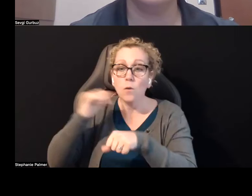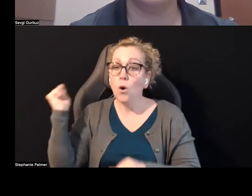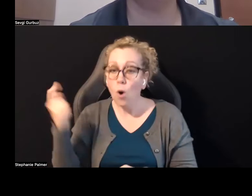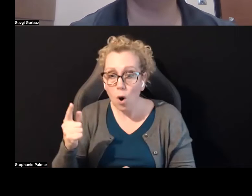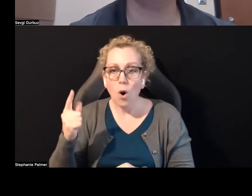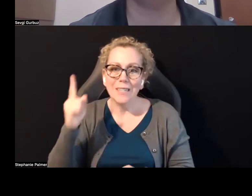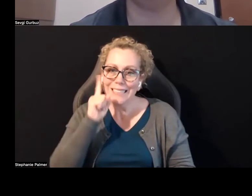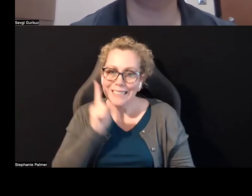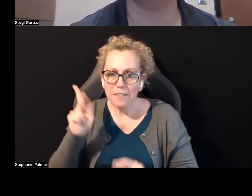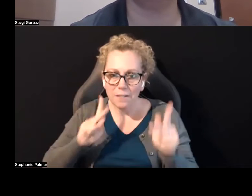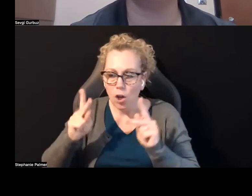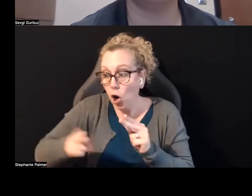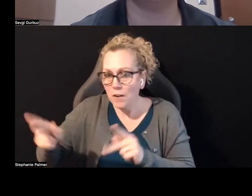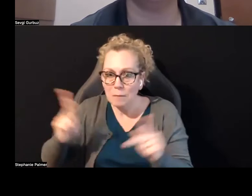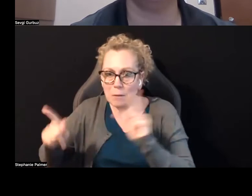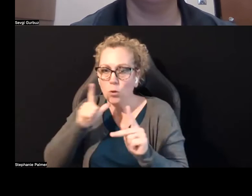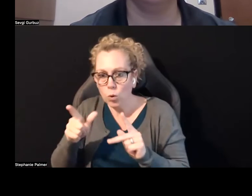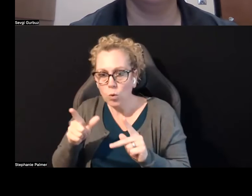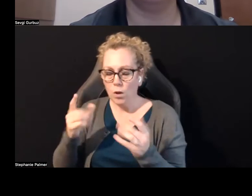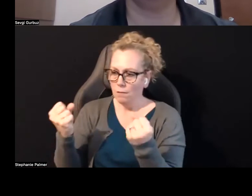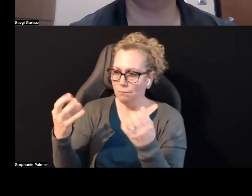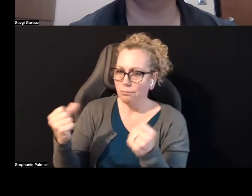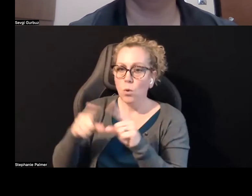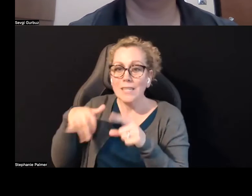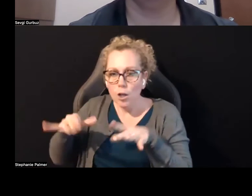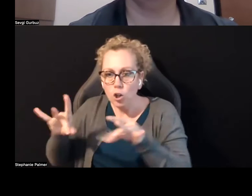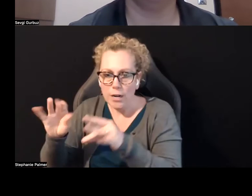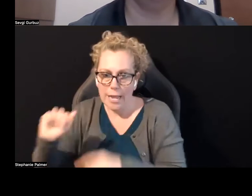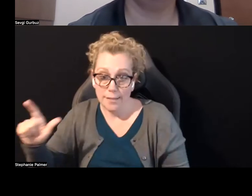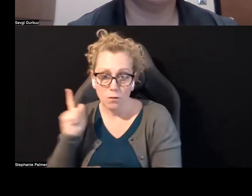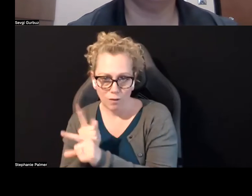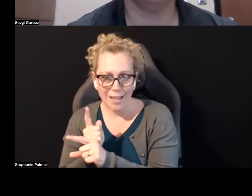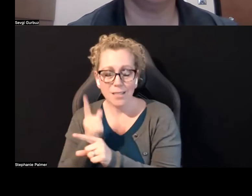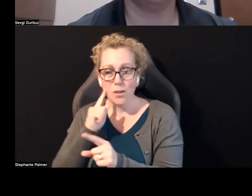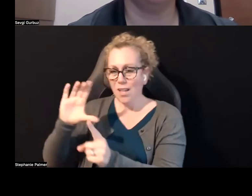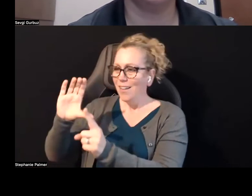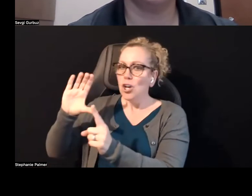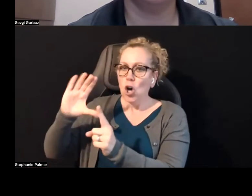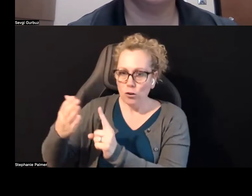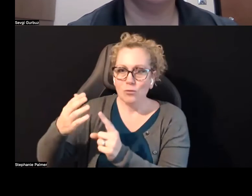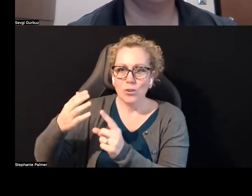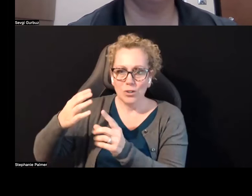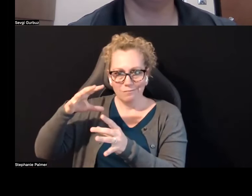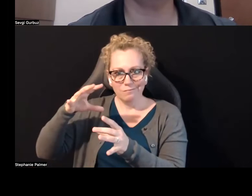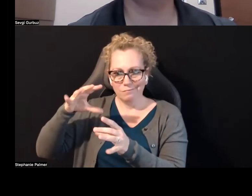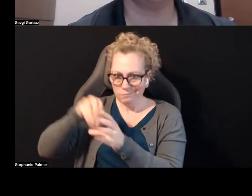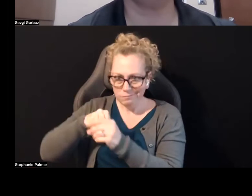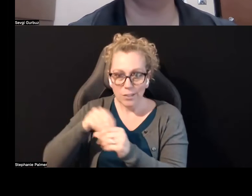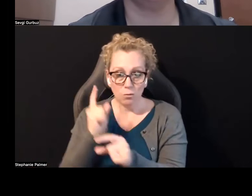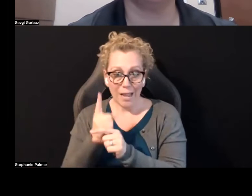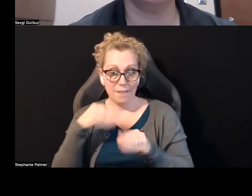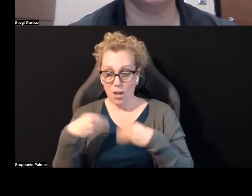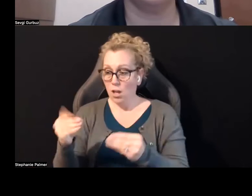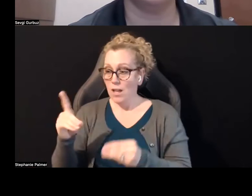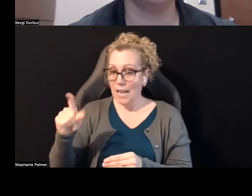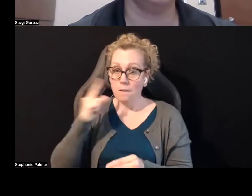question, as much as maybe a cultural question of, when we provide data to the computer, do we want to provide